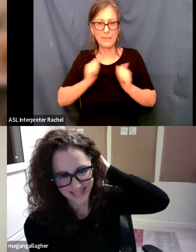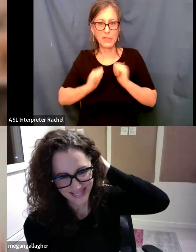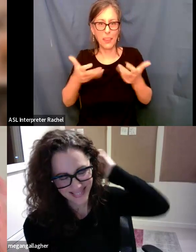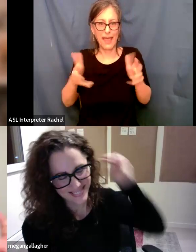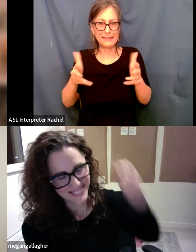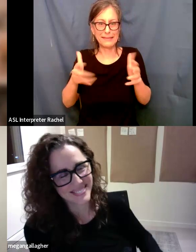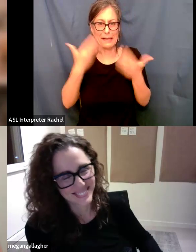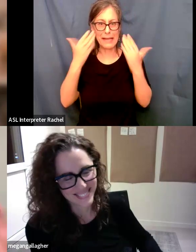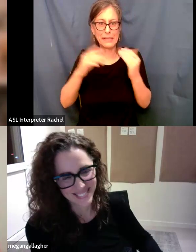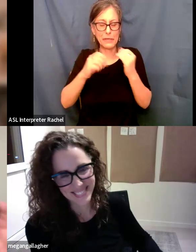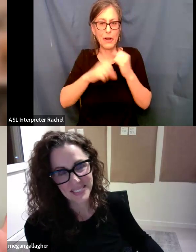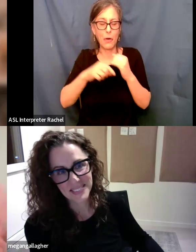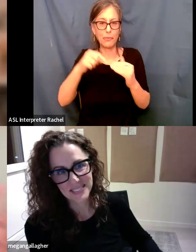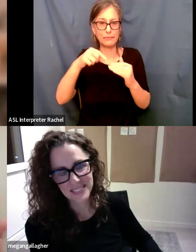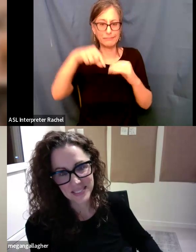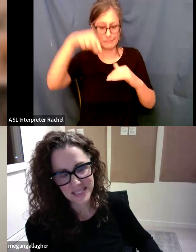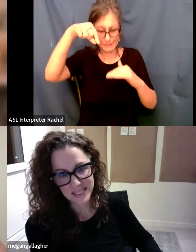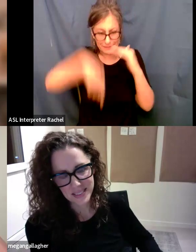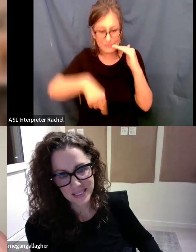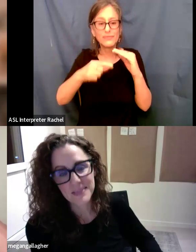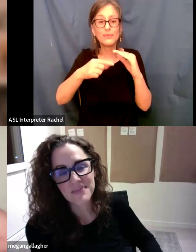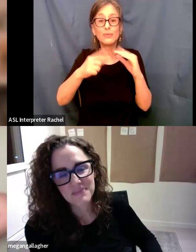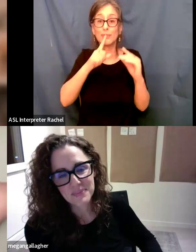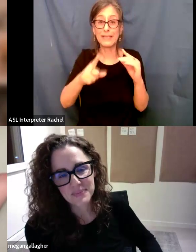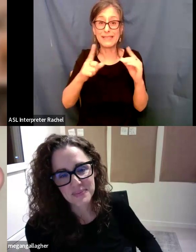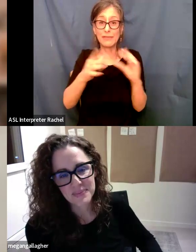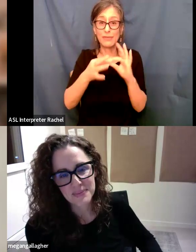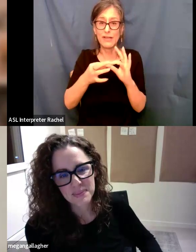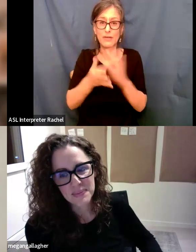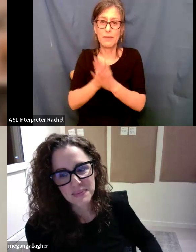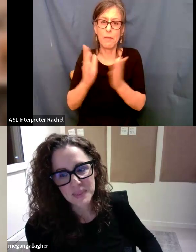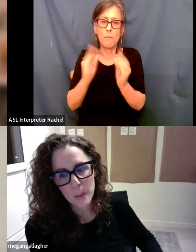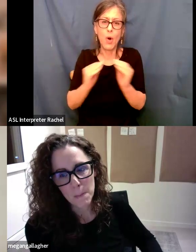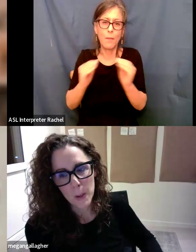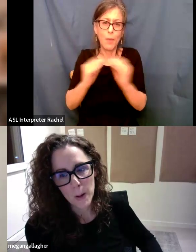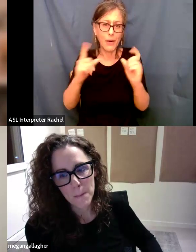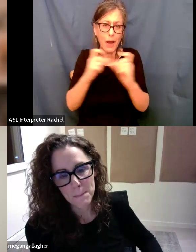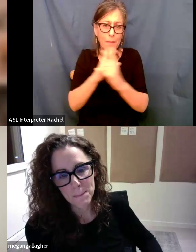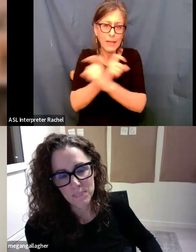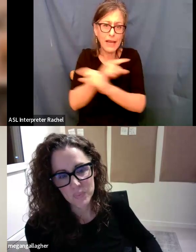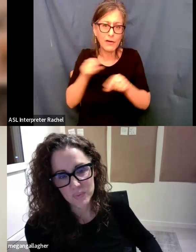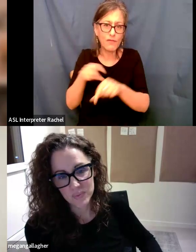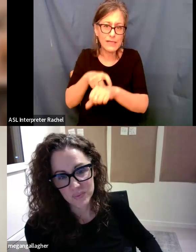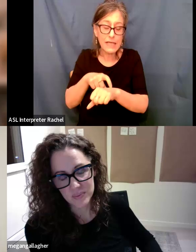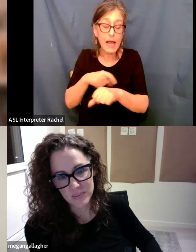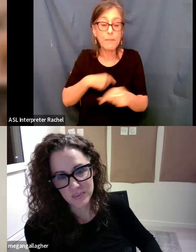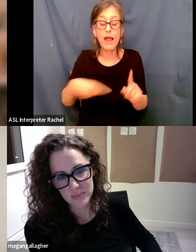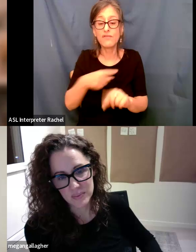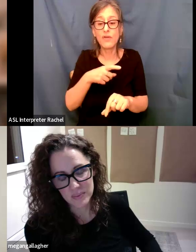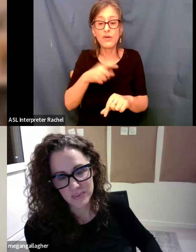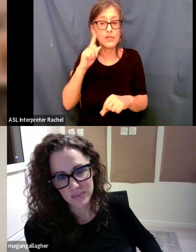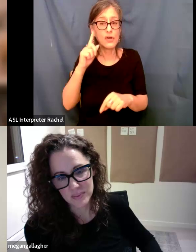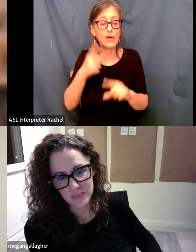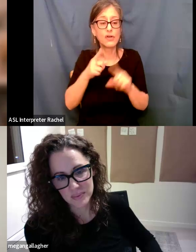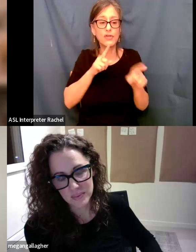of, how complicated these relationships really are. And and first heard about it in conversation